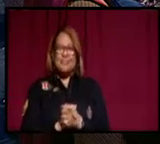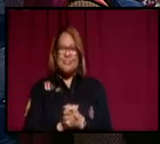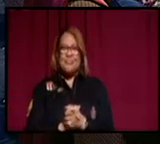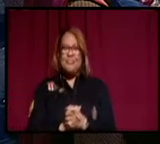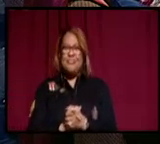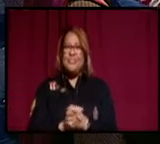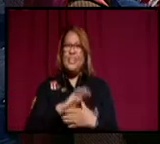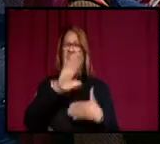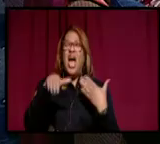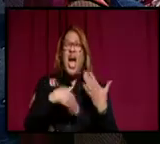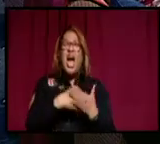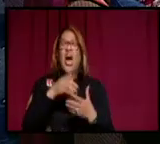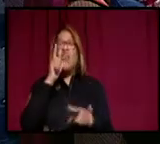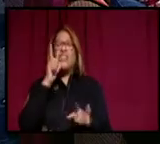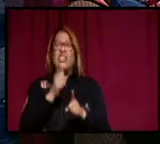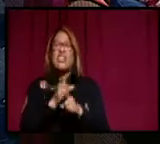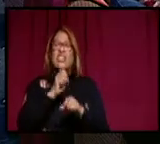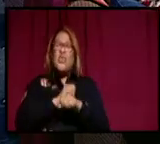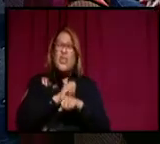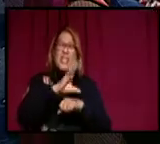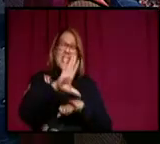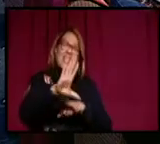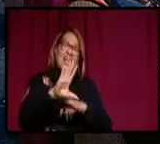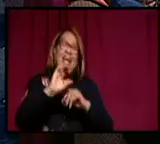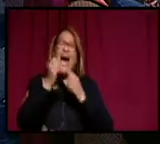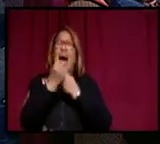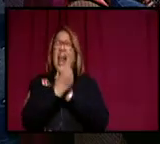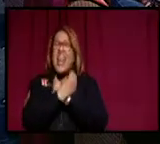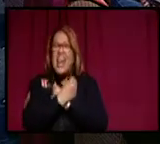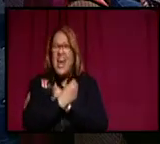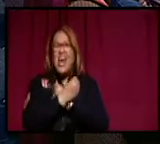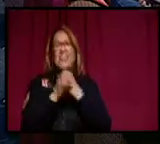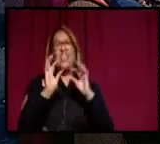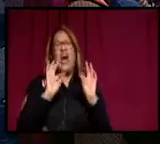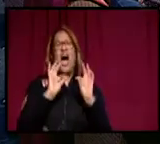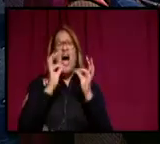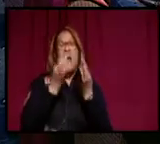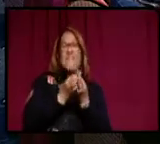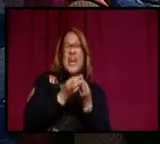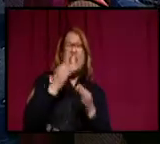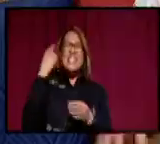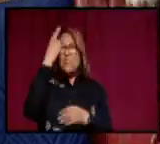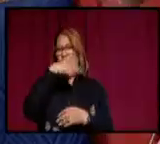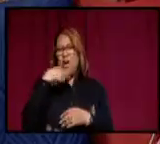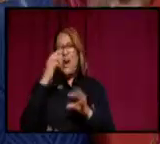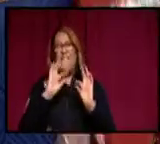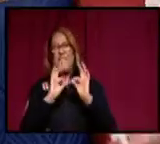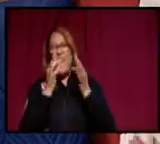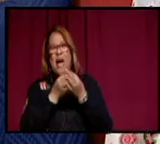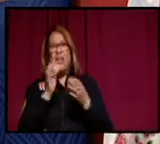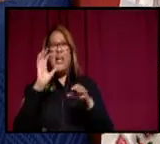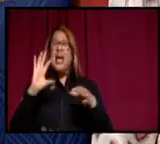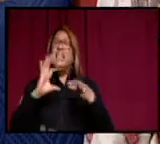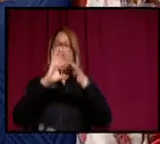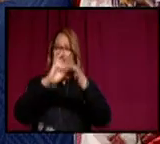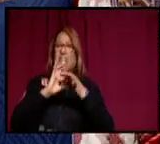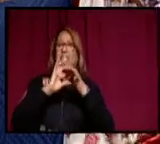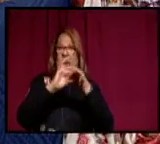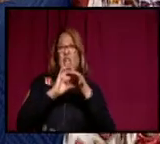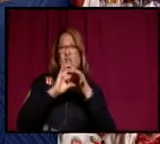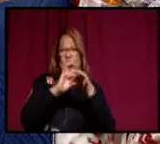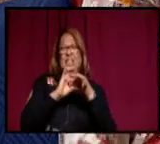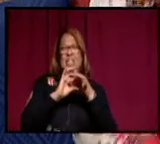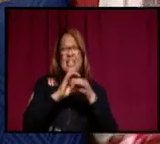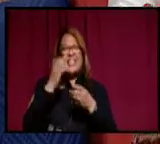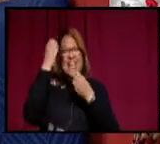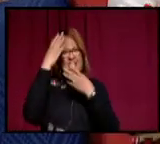kray@angierayministries.com. And all of the Ray sisters, send our love to all of our Facebook, YouTube family. You all stay in touch with us, reach out to us, and let us know that you're